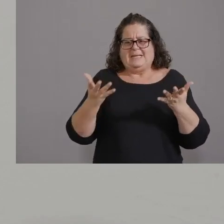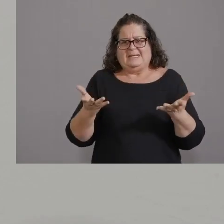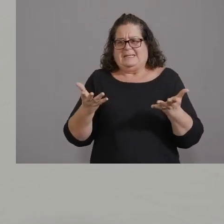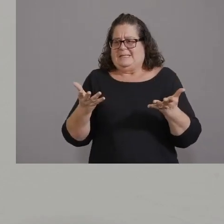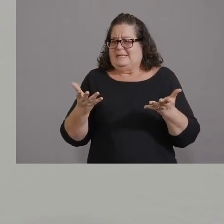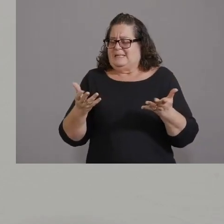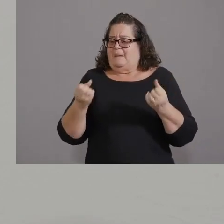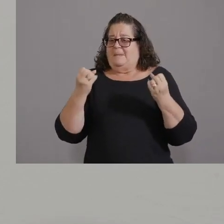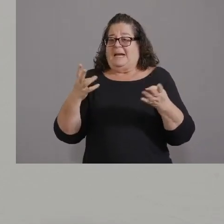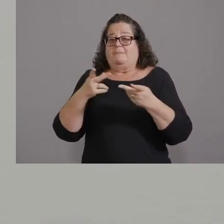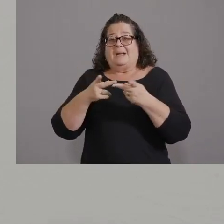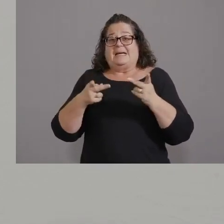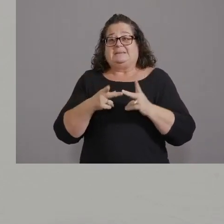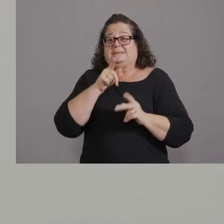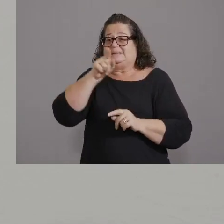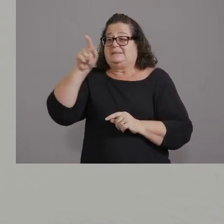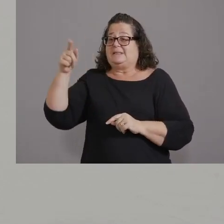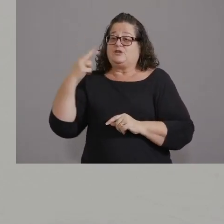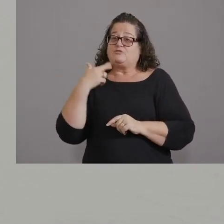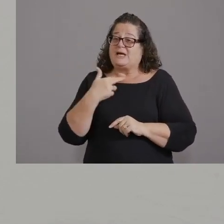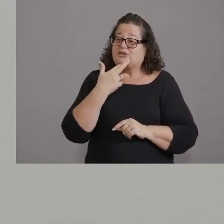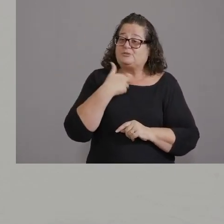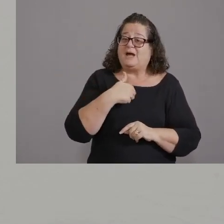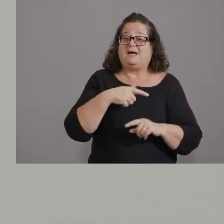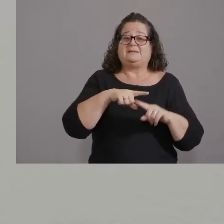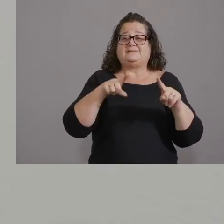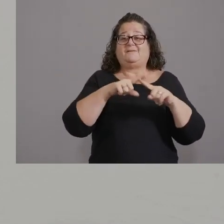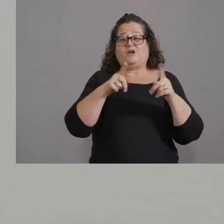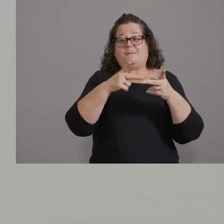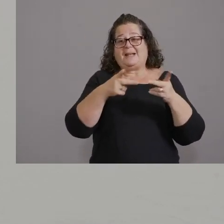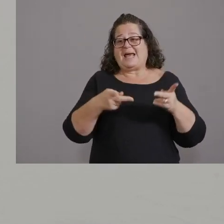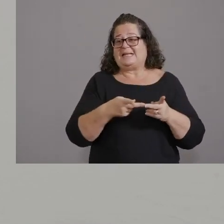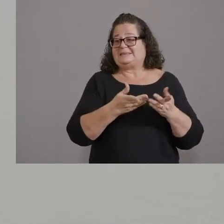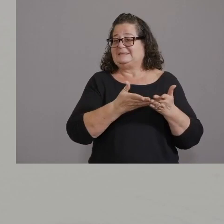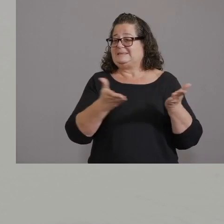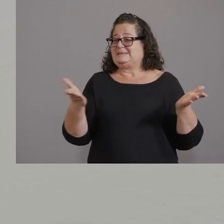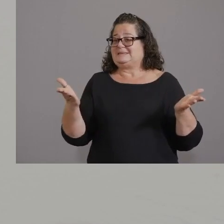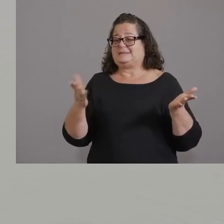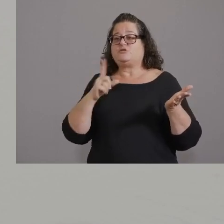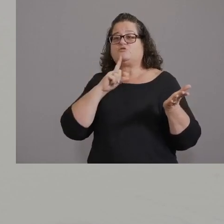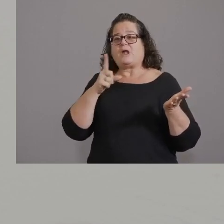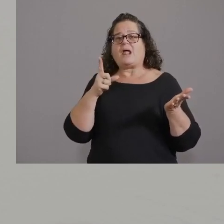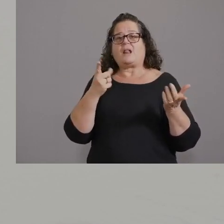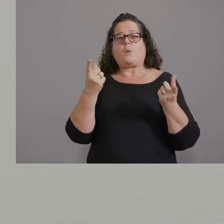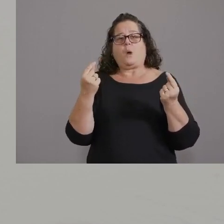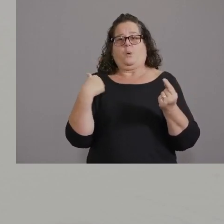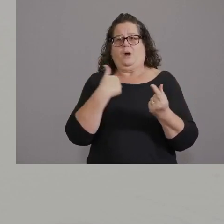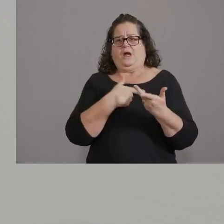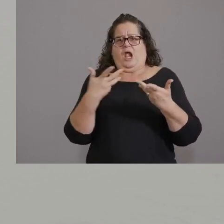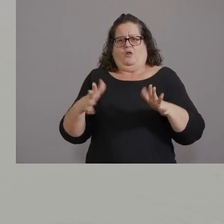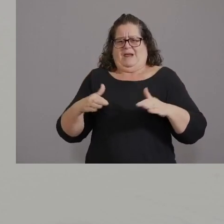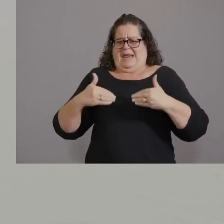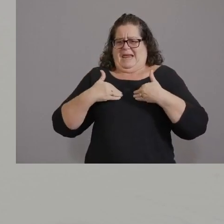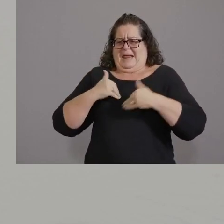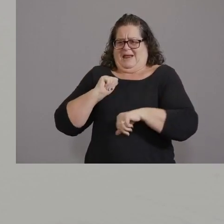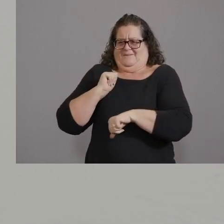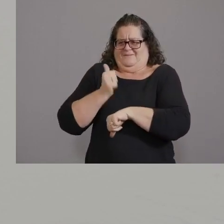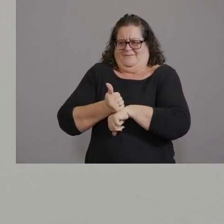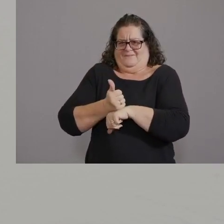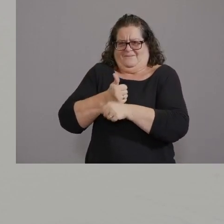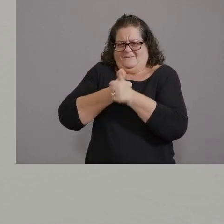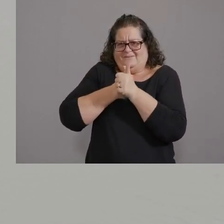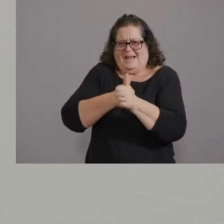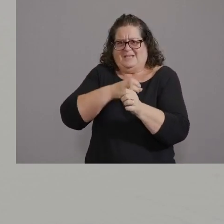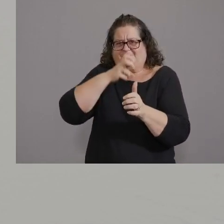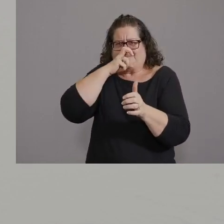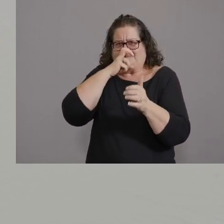establishments that are there, and so, it's really more about enforcing the current mitigation measures because we know that they worked. And then